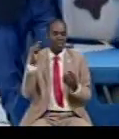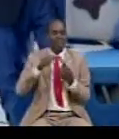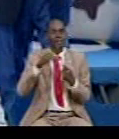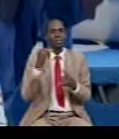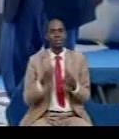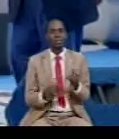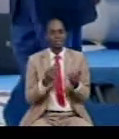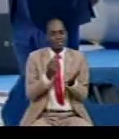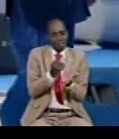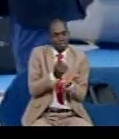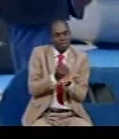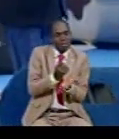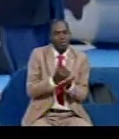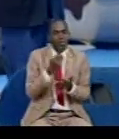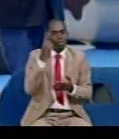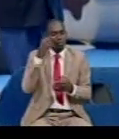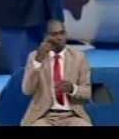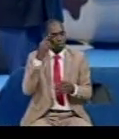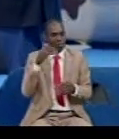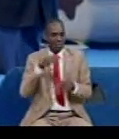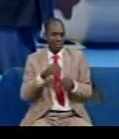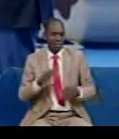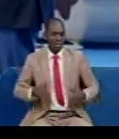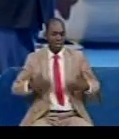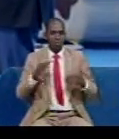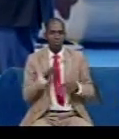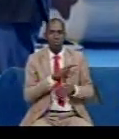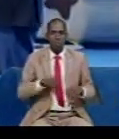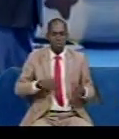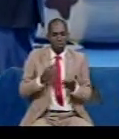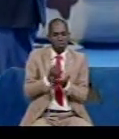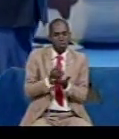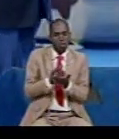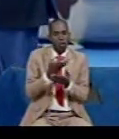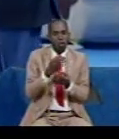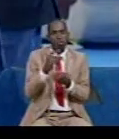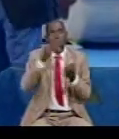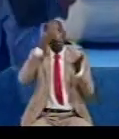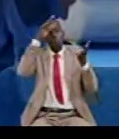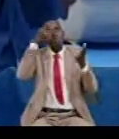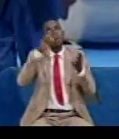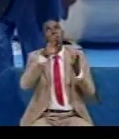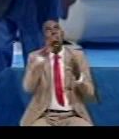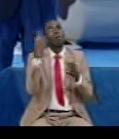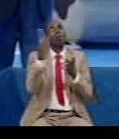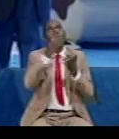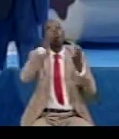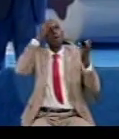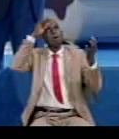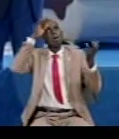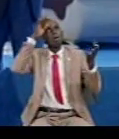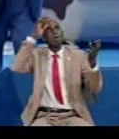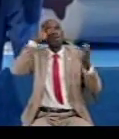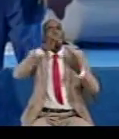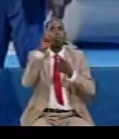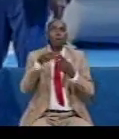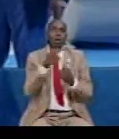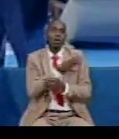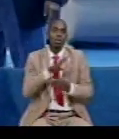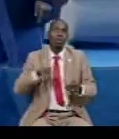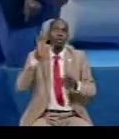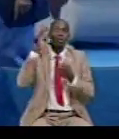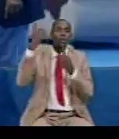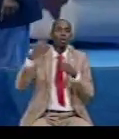of the life of Christ, the treasure of the hope that they are looking forward to when Christ will come,